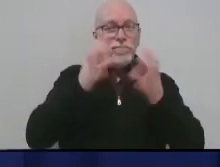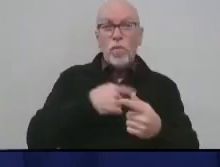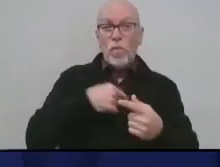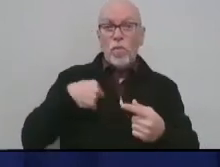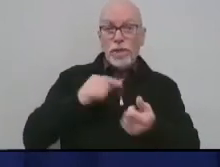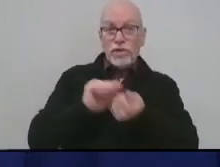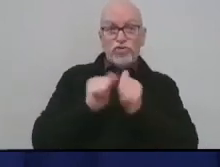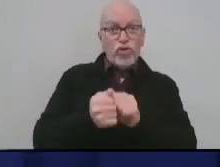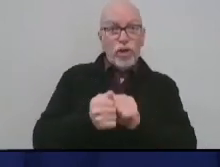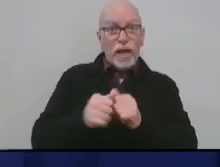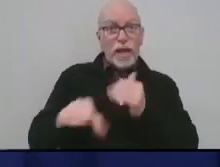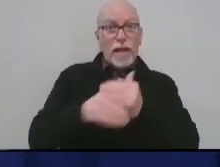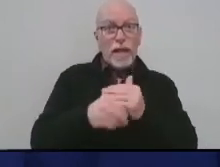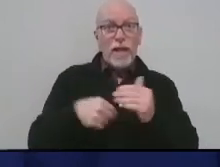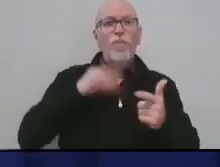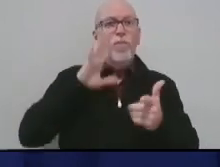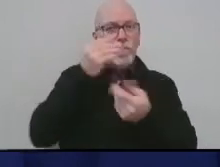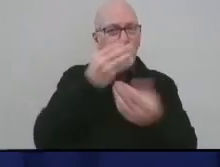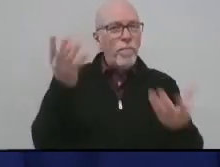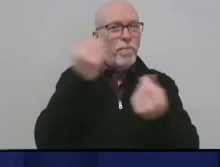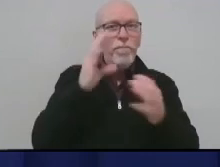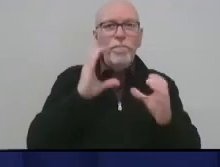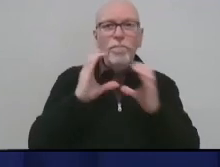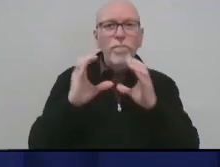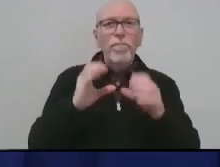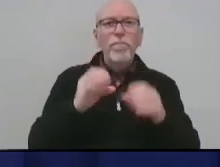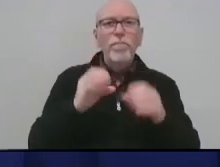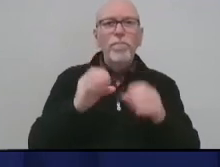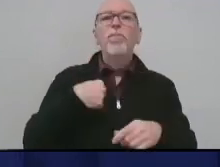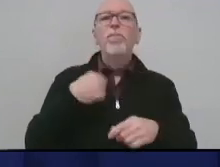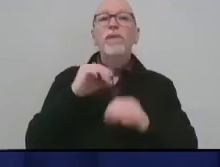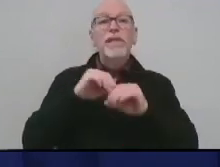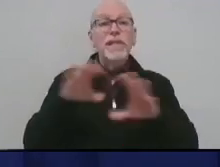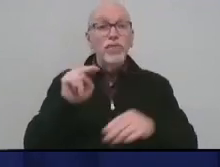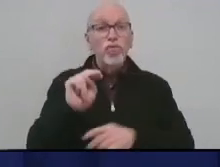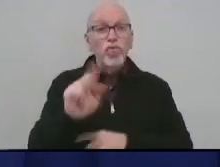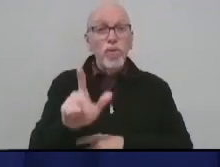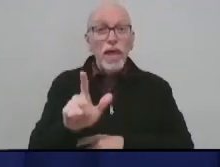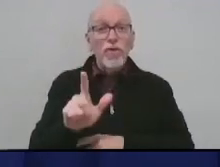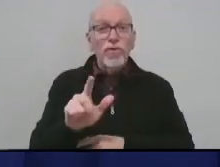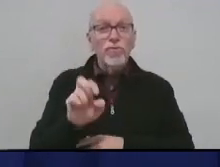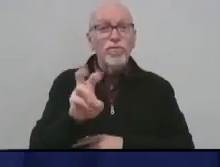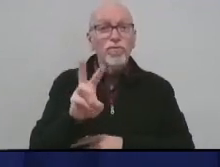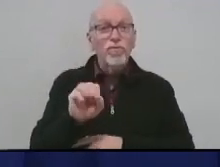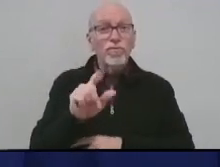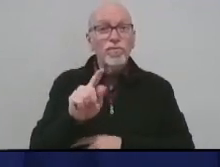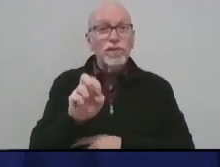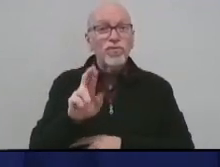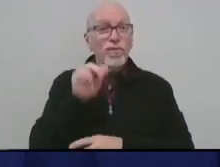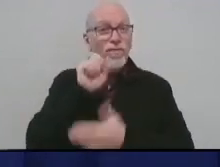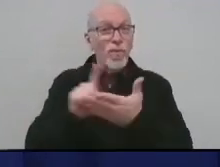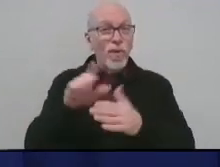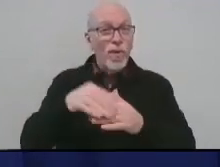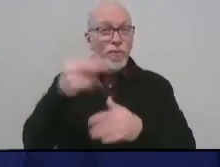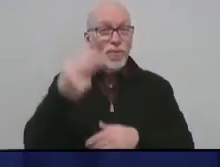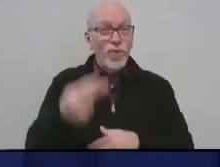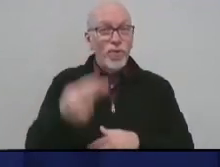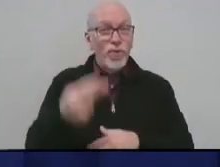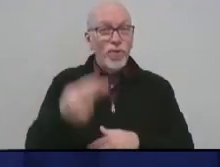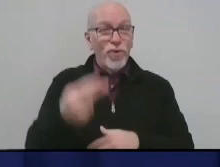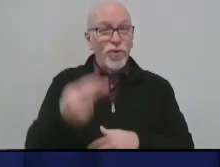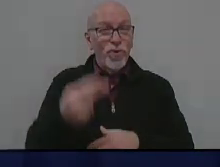out. We're even sending out a newsletter now once a week on Thursdays, just to kind of update every